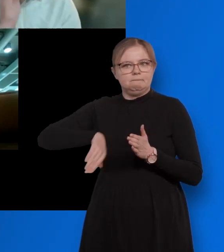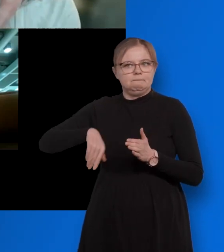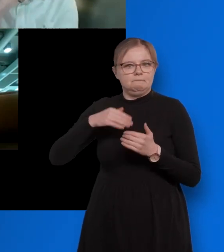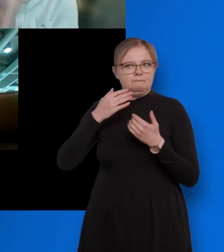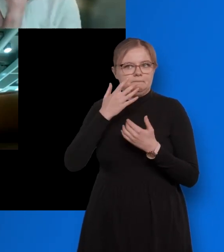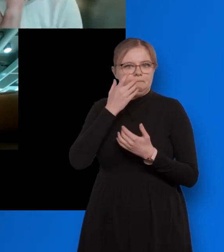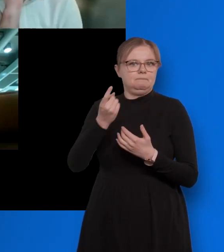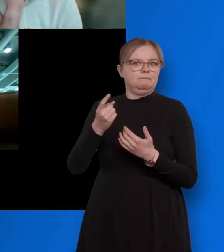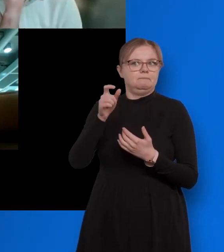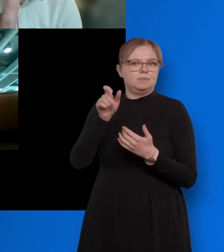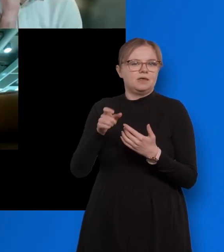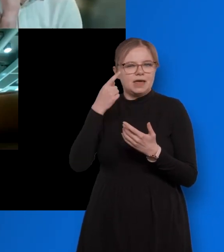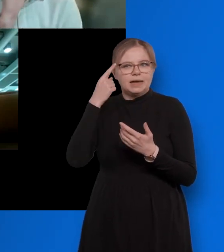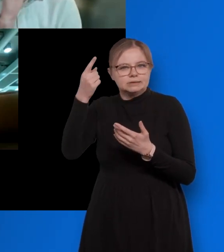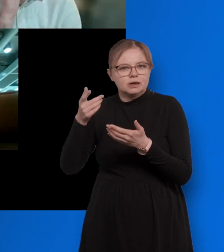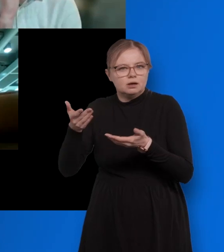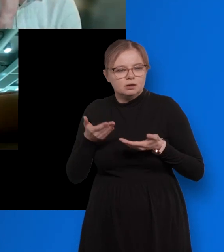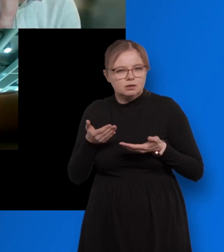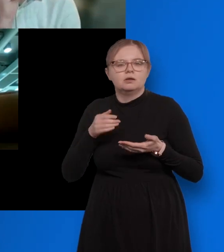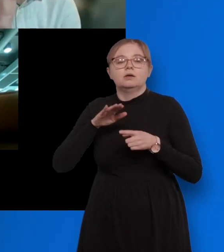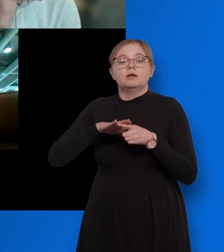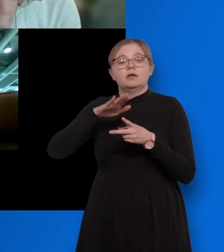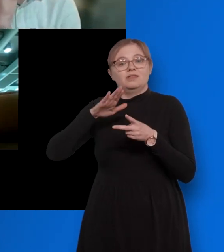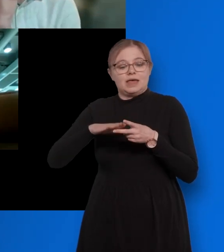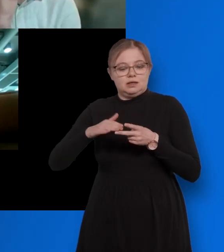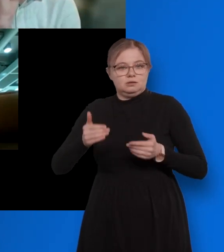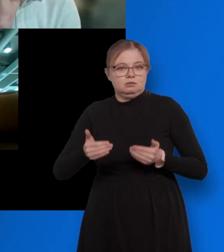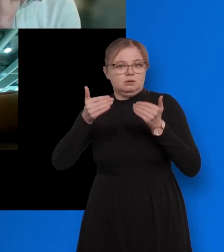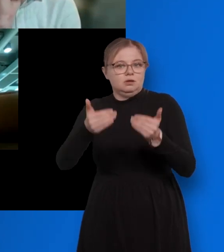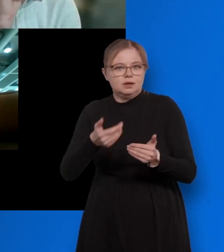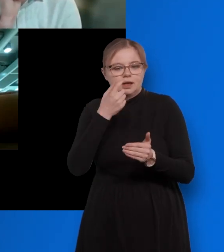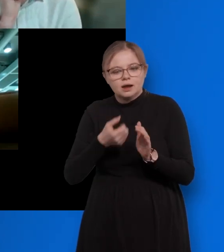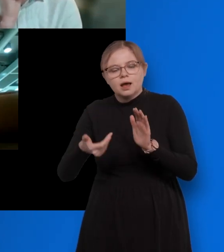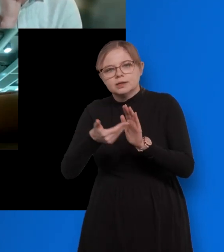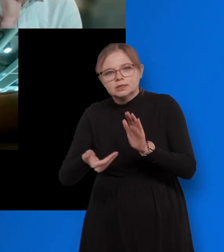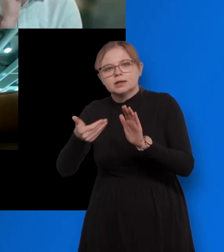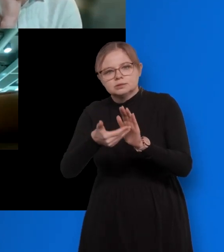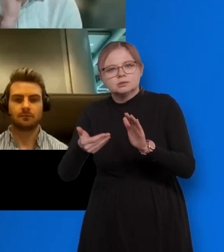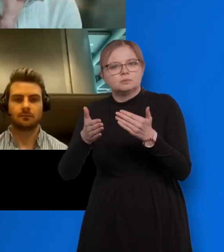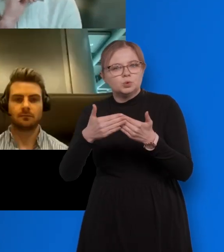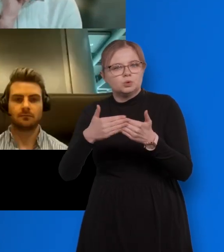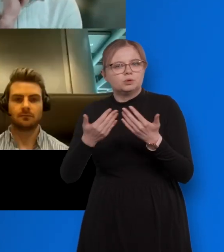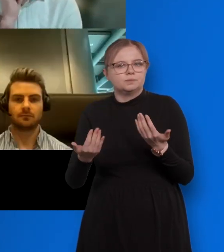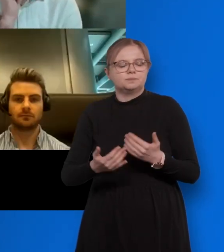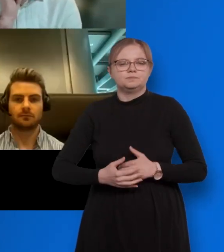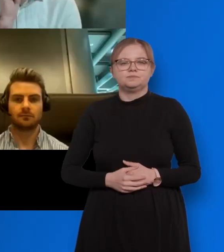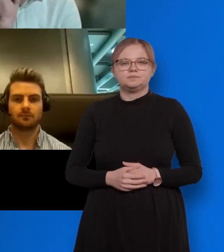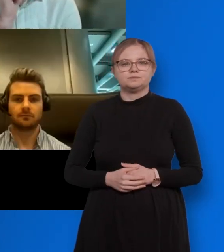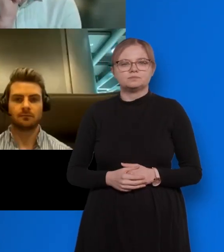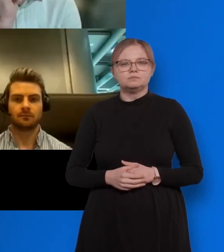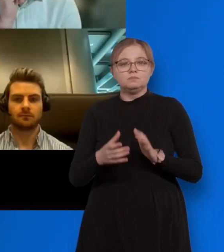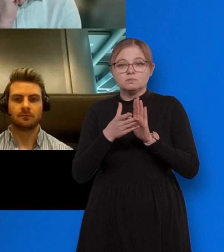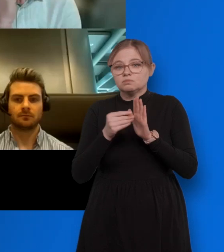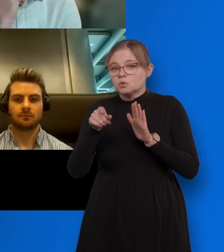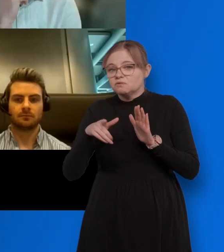idea that's being presented, and then can layer in evaluation of maybe